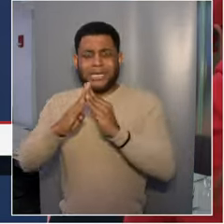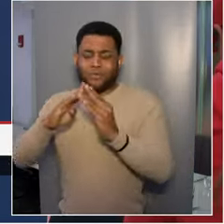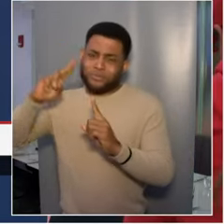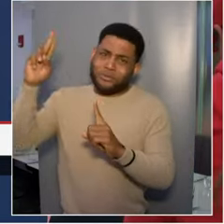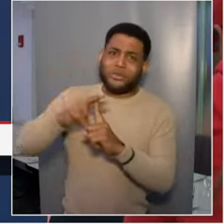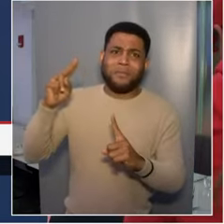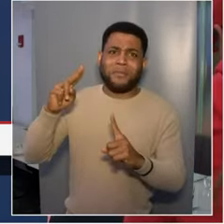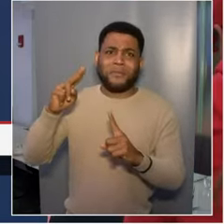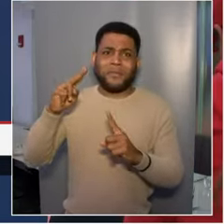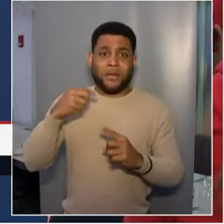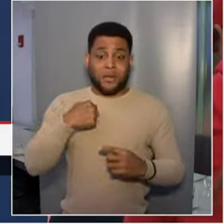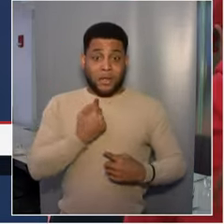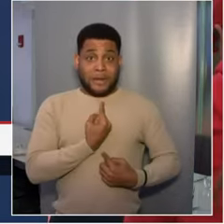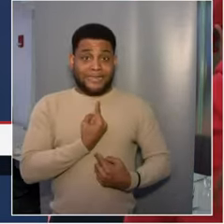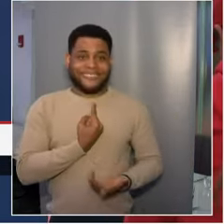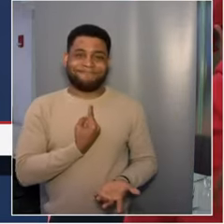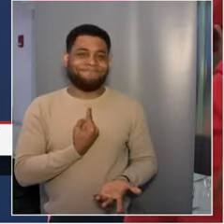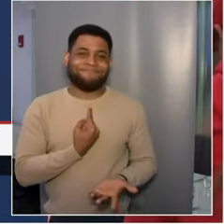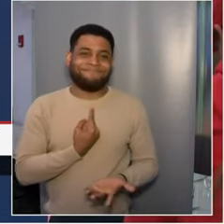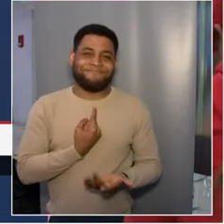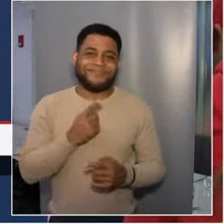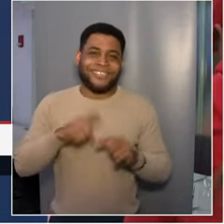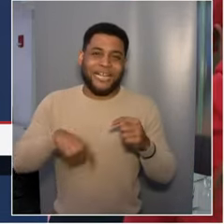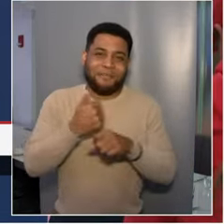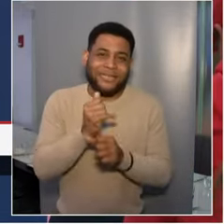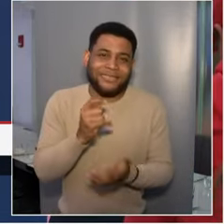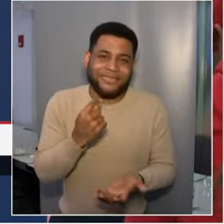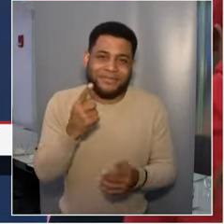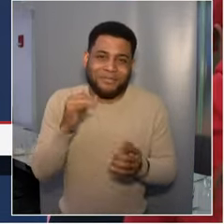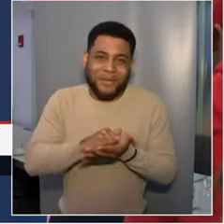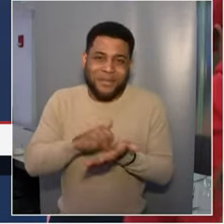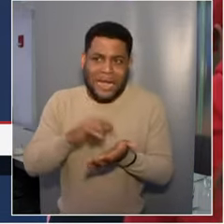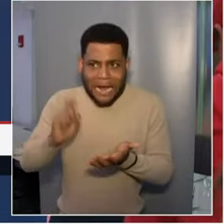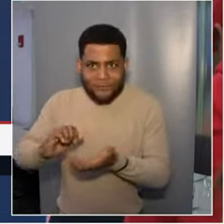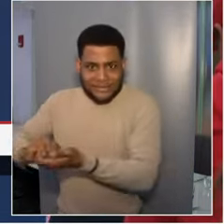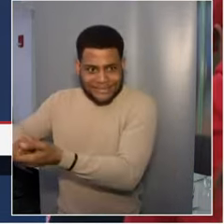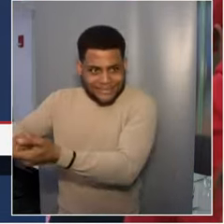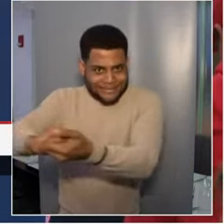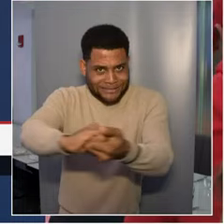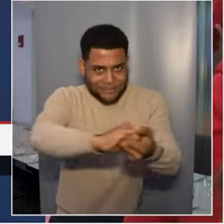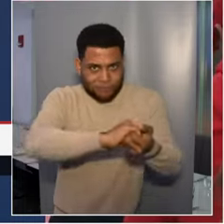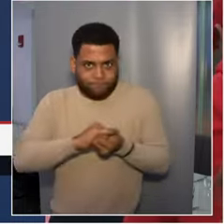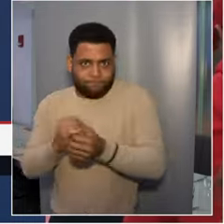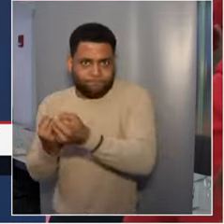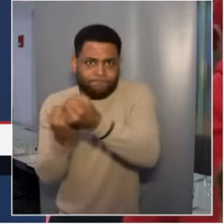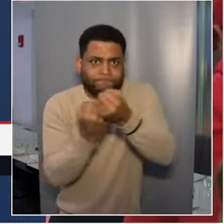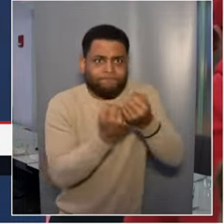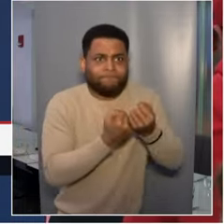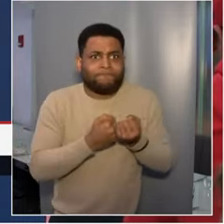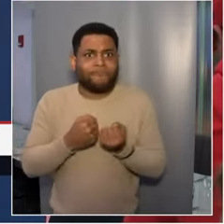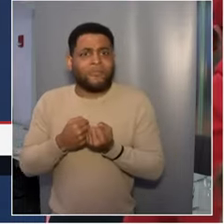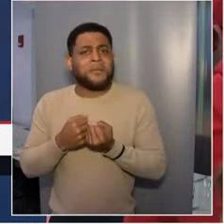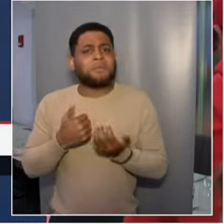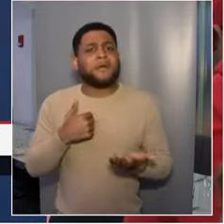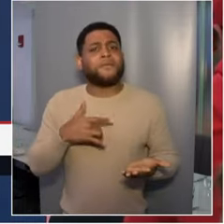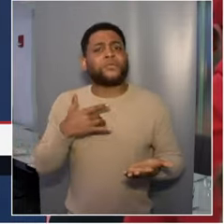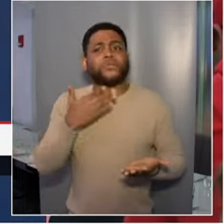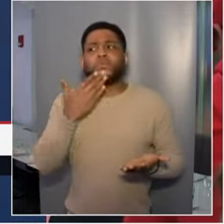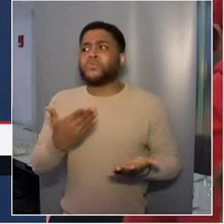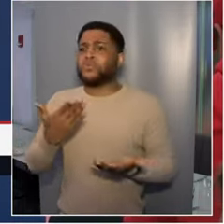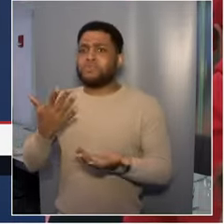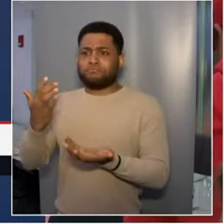alone. And I felt that we were really in a good partnership, as